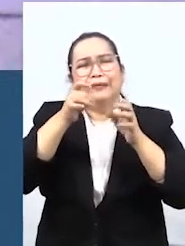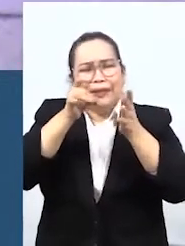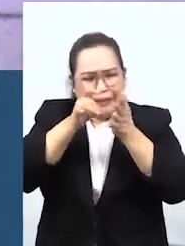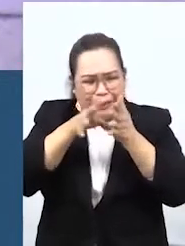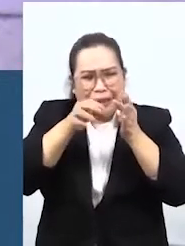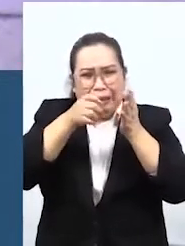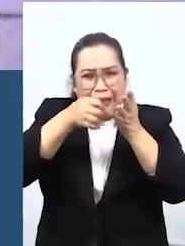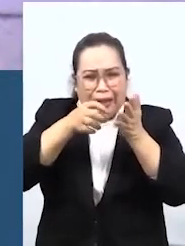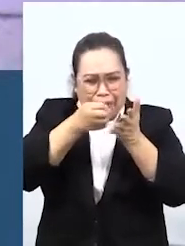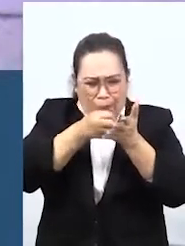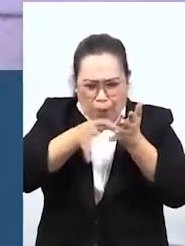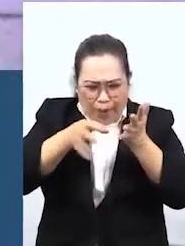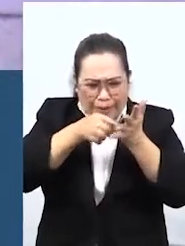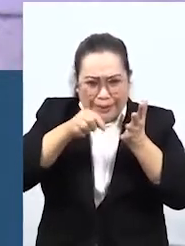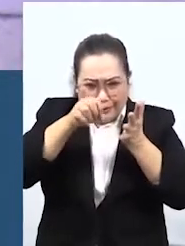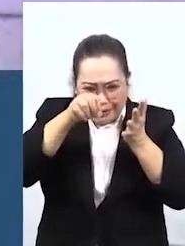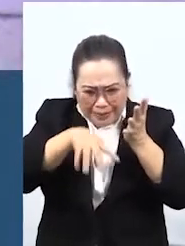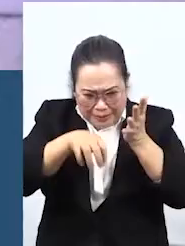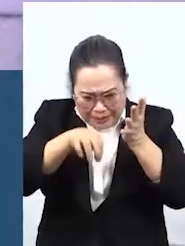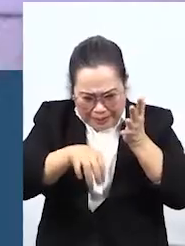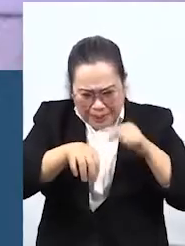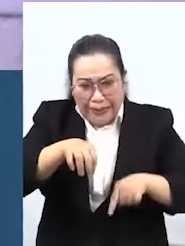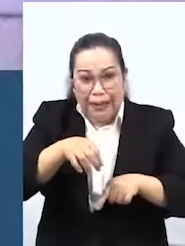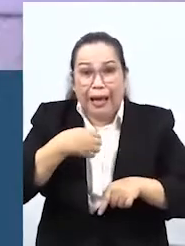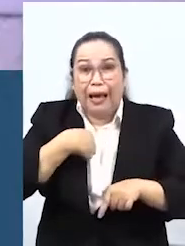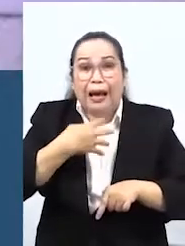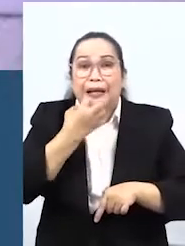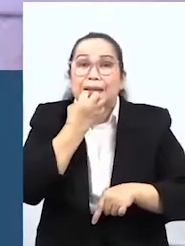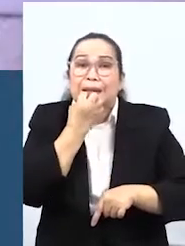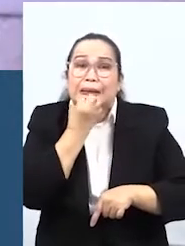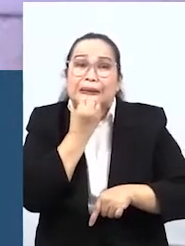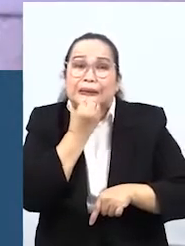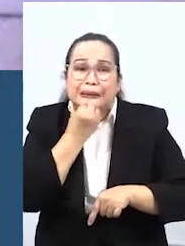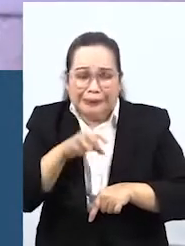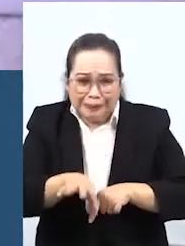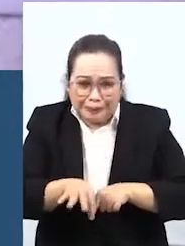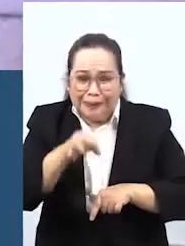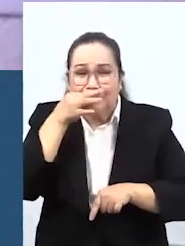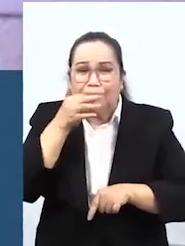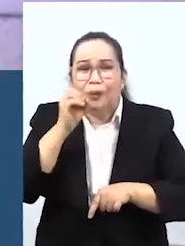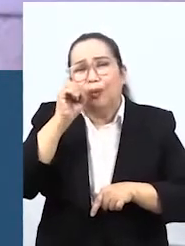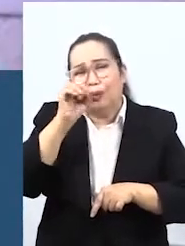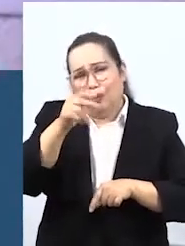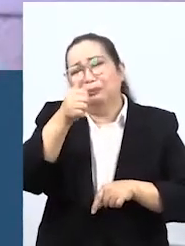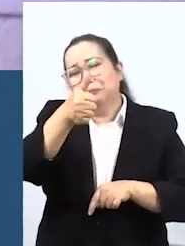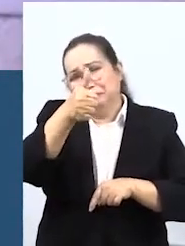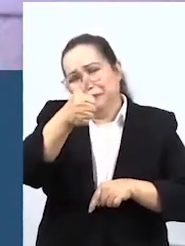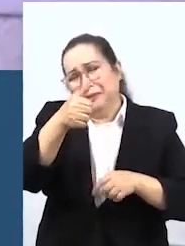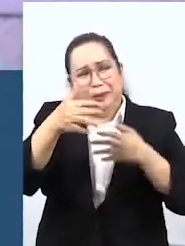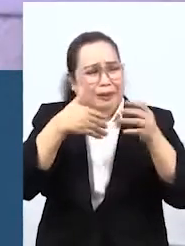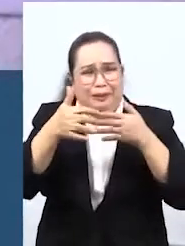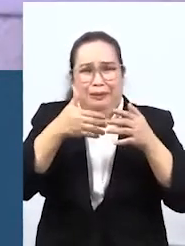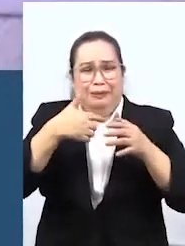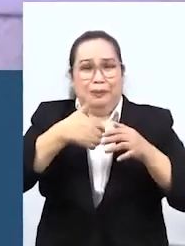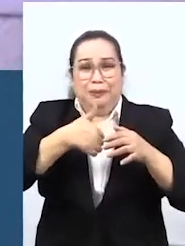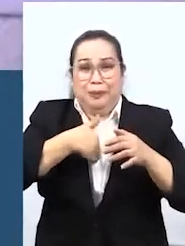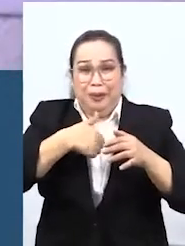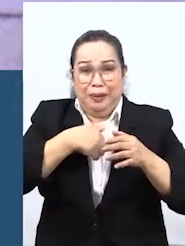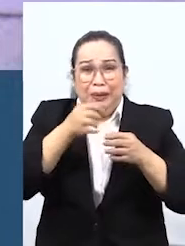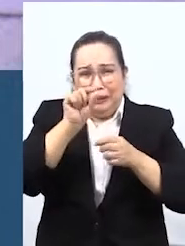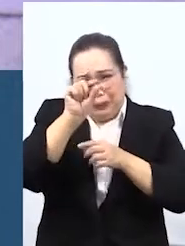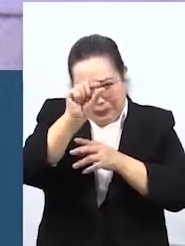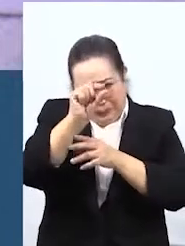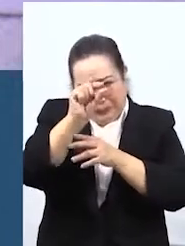even dogs eat crumbs You know what she saying Lord Okay lang kahit na konti lang ibigay